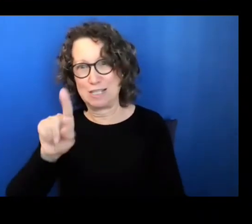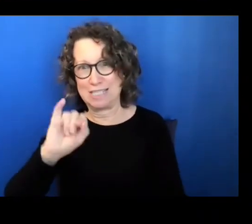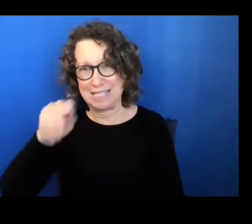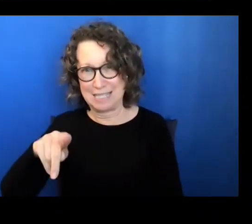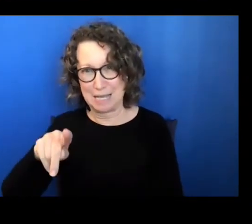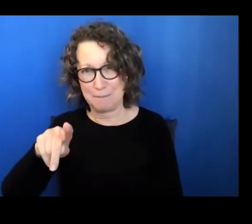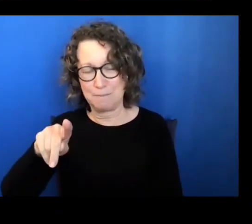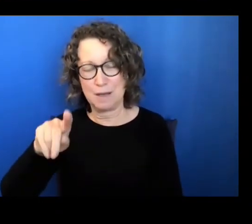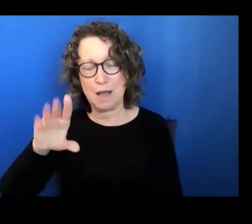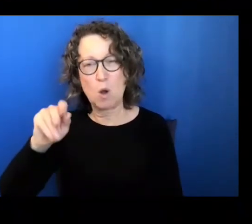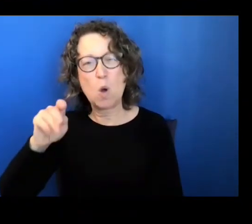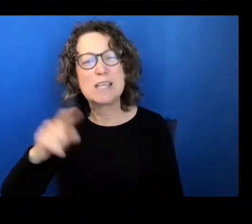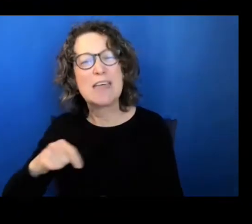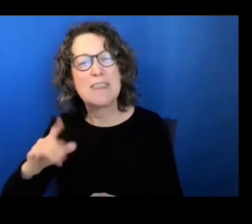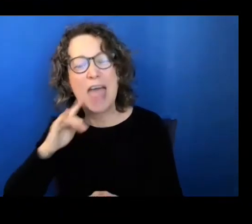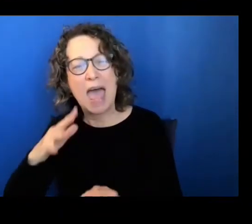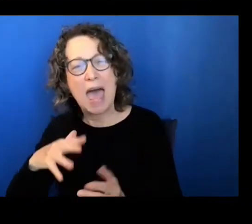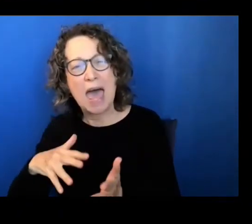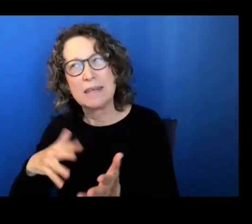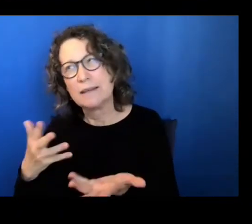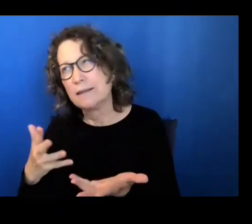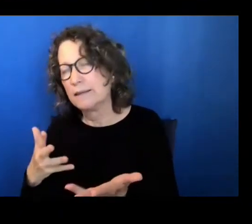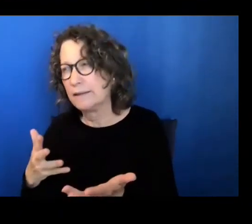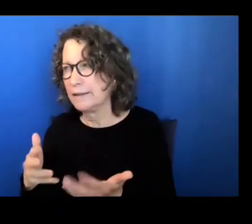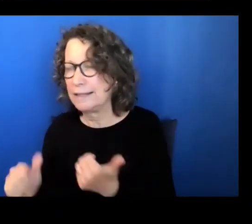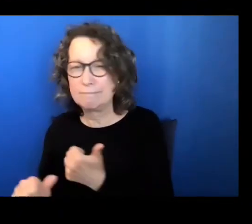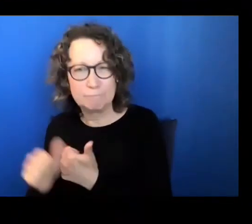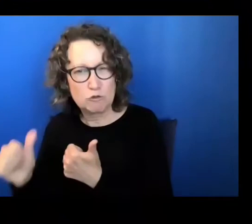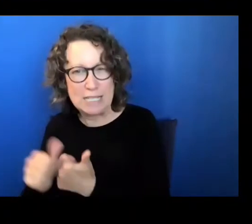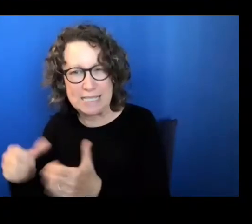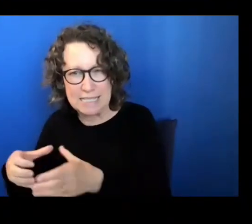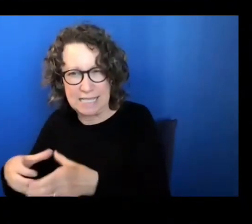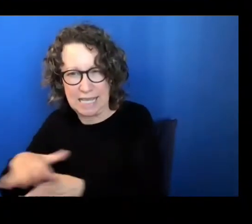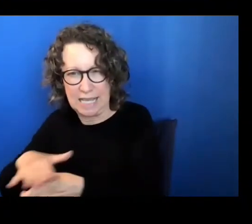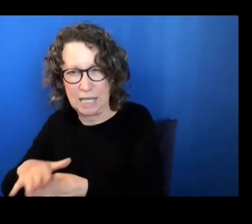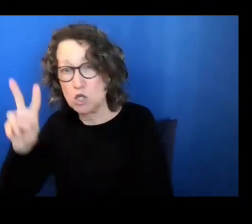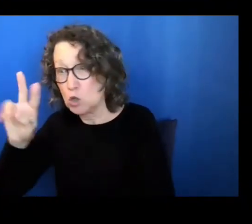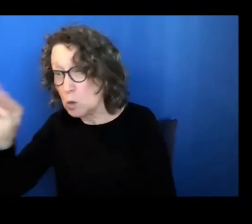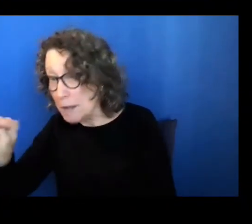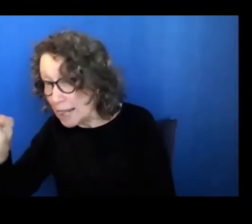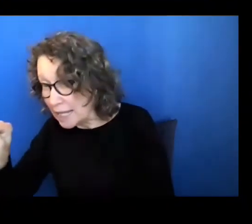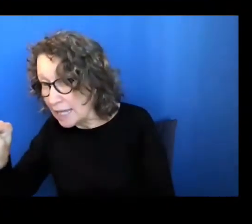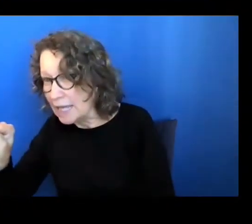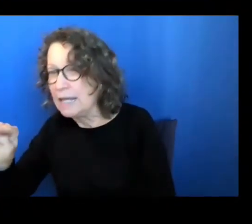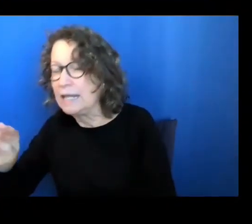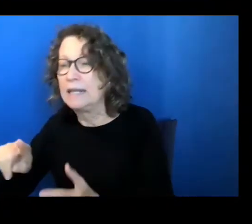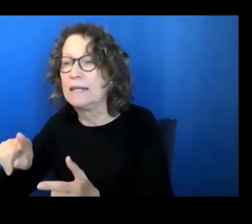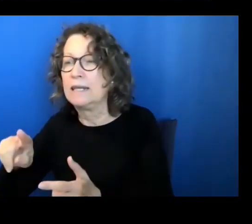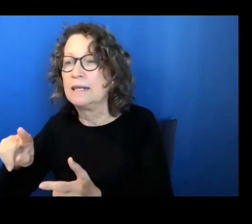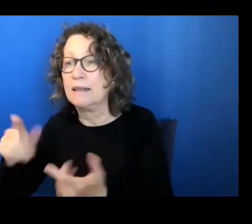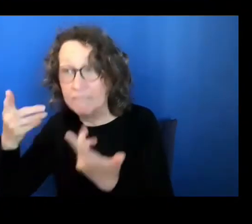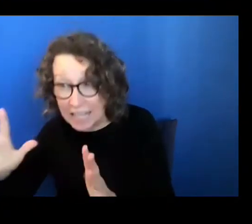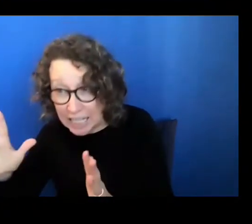health equity quartile. I know they really publicized it once we reached that 2 million mark, and then that led to some,